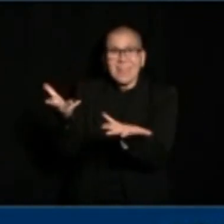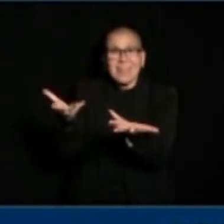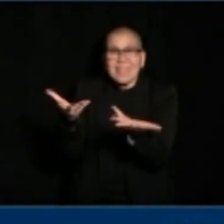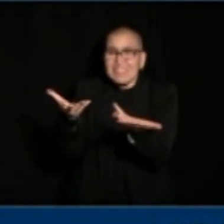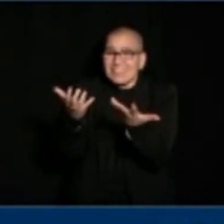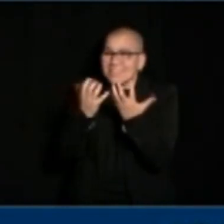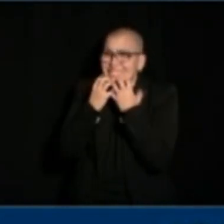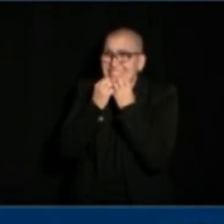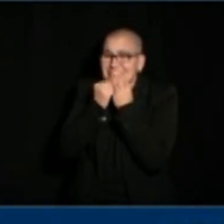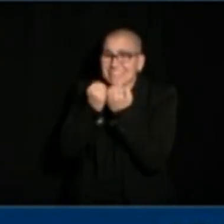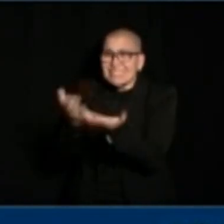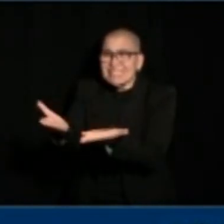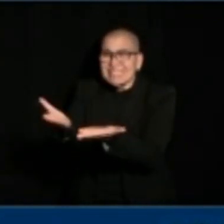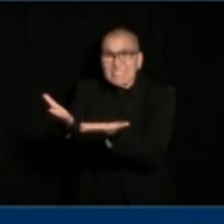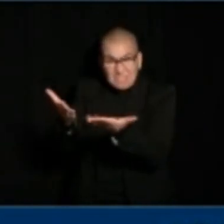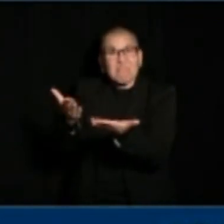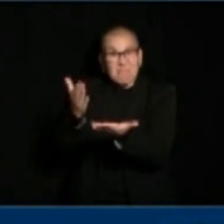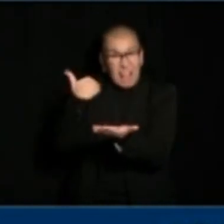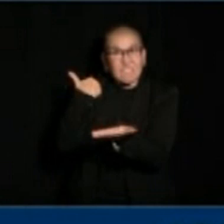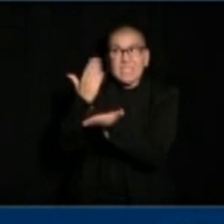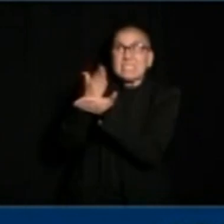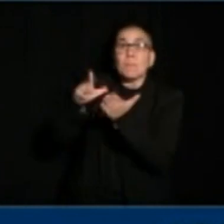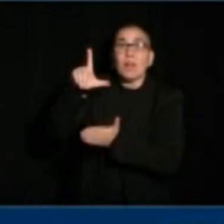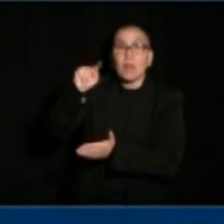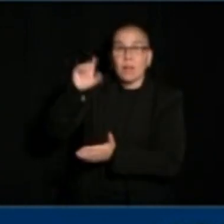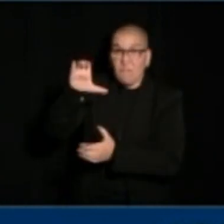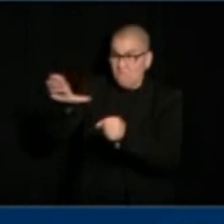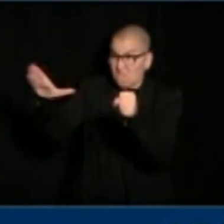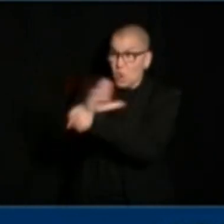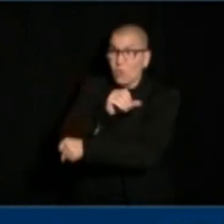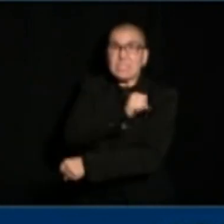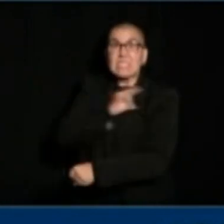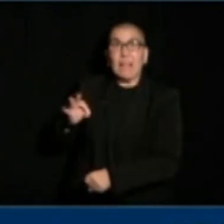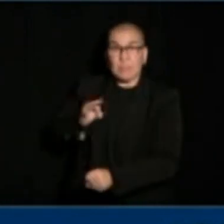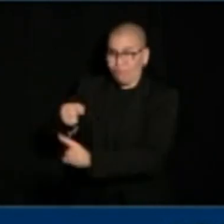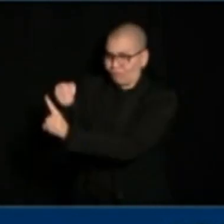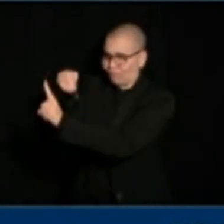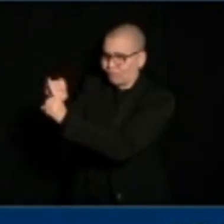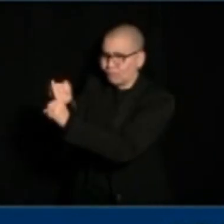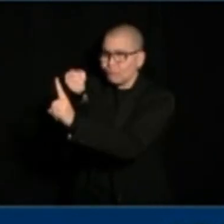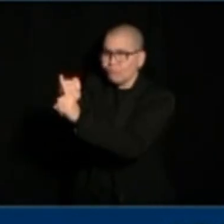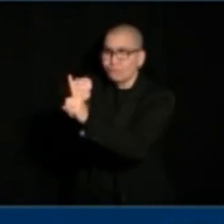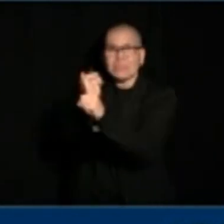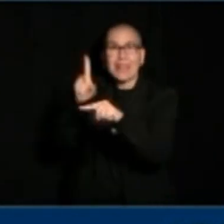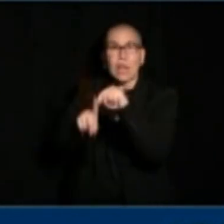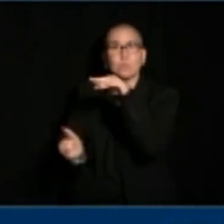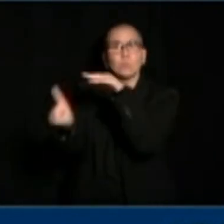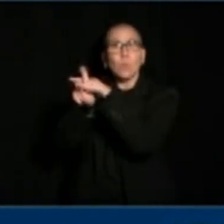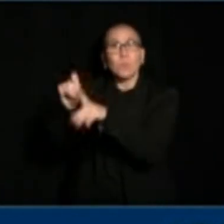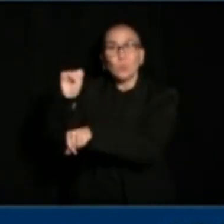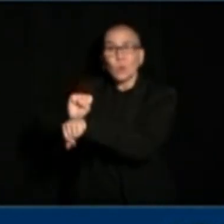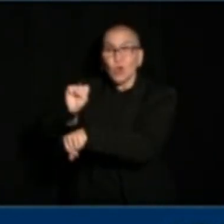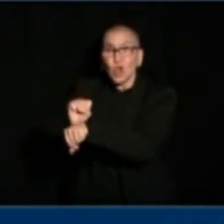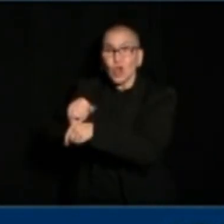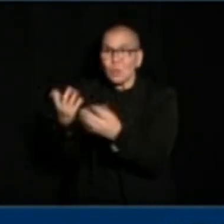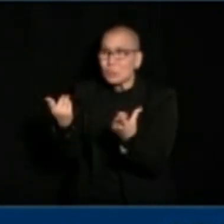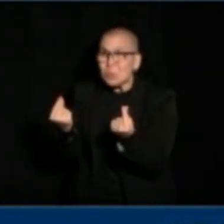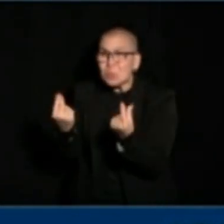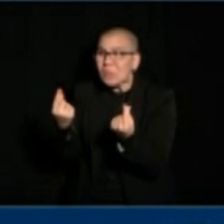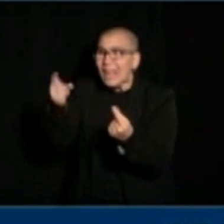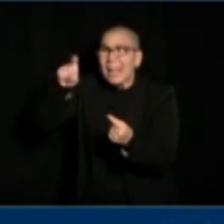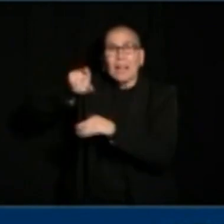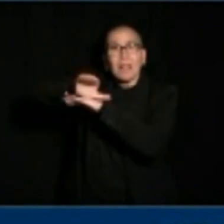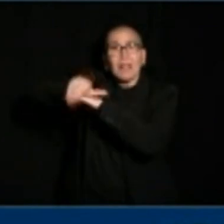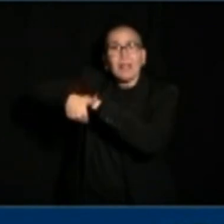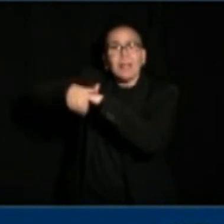entire staff that might not be able to go to work. These are people that need, in some cases, round-the-clock care. Now, in the state of